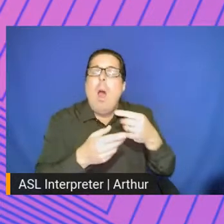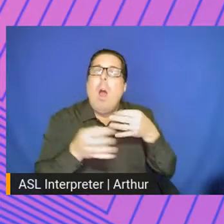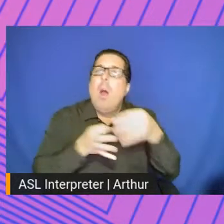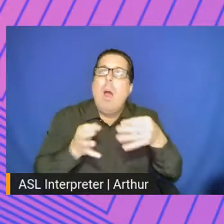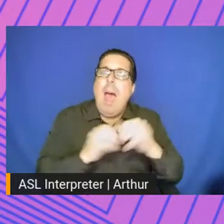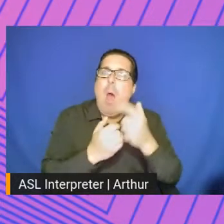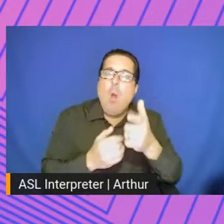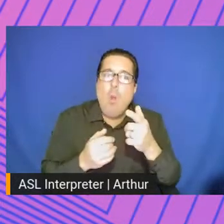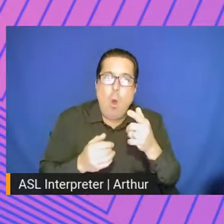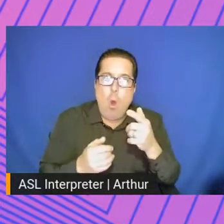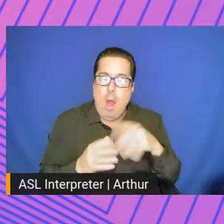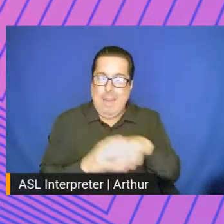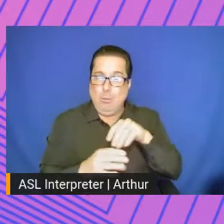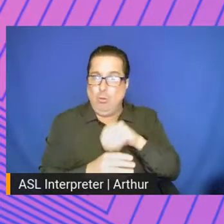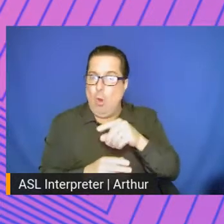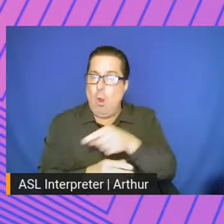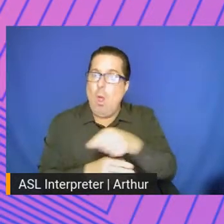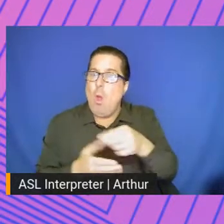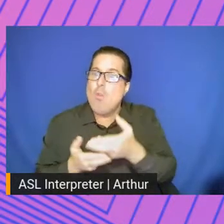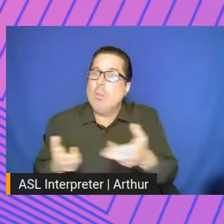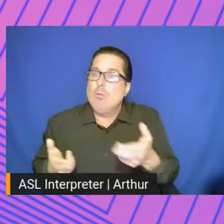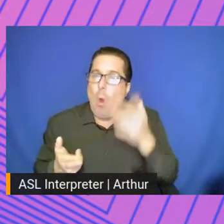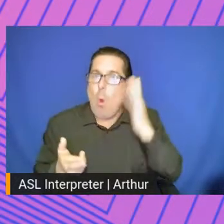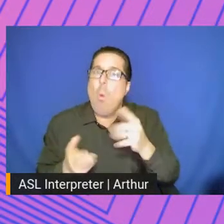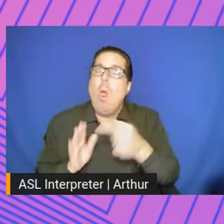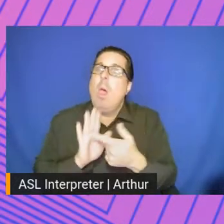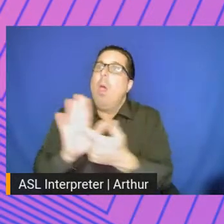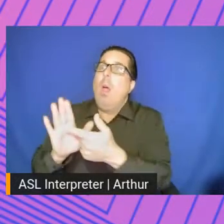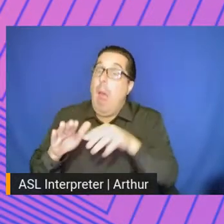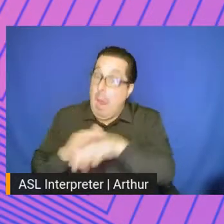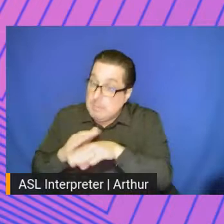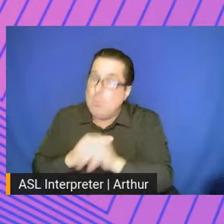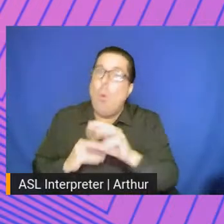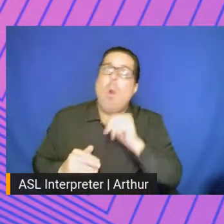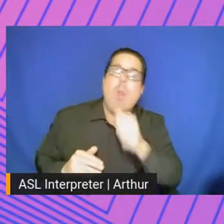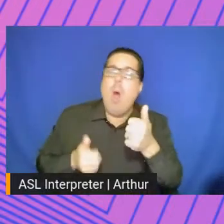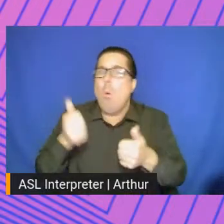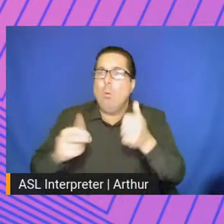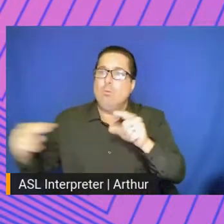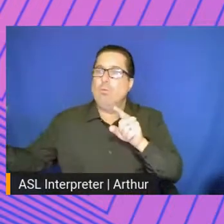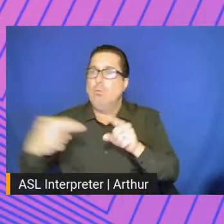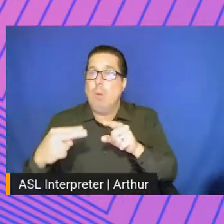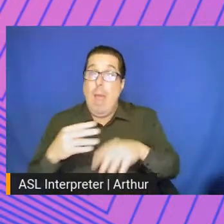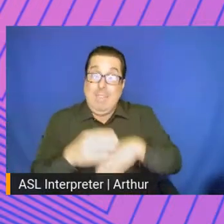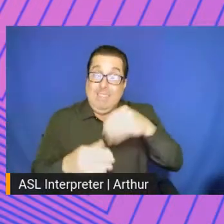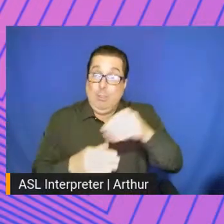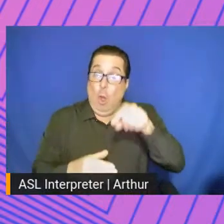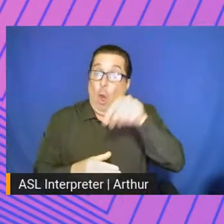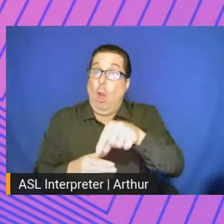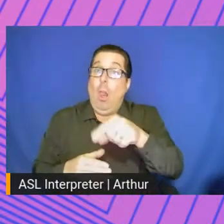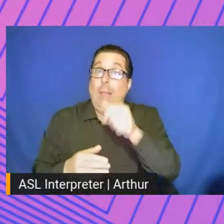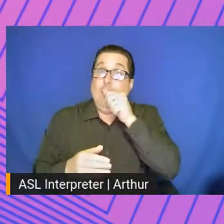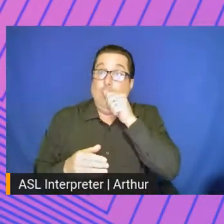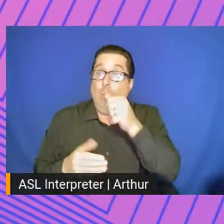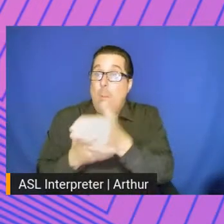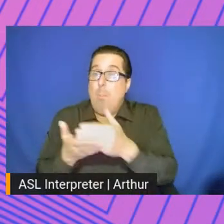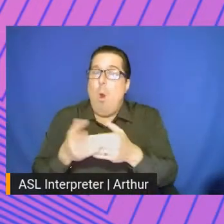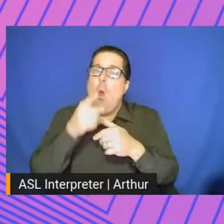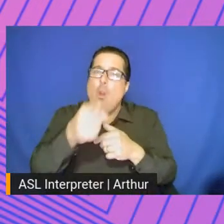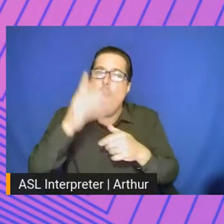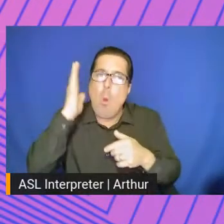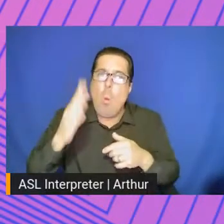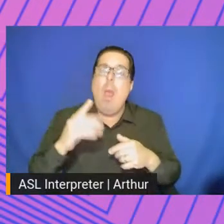be accessed from an authentication perspective. The external secret component is what you'll actually use